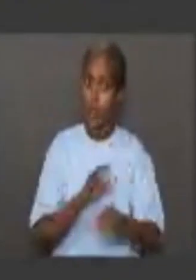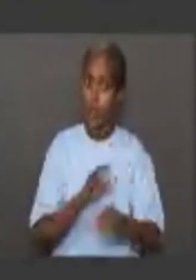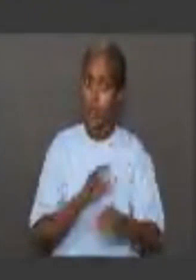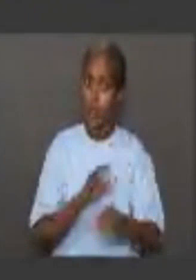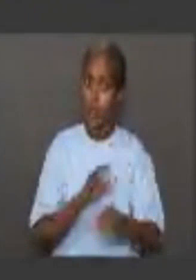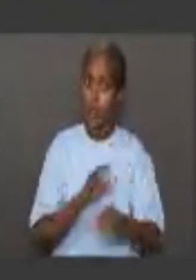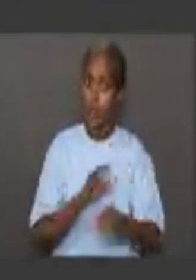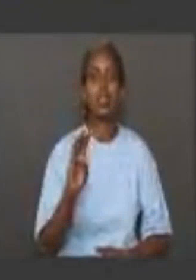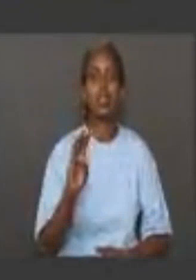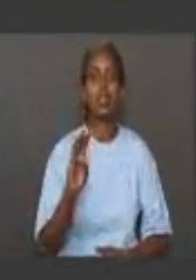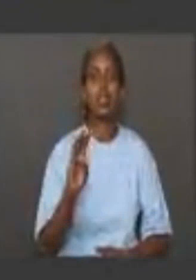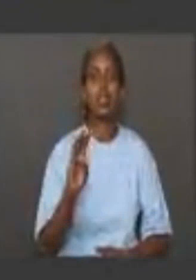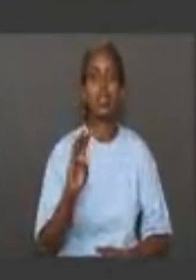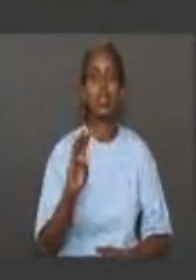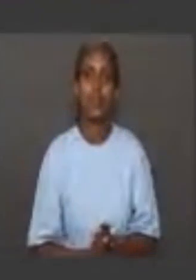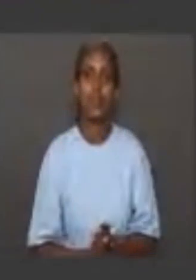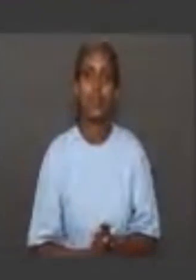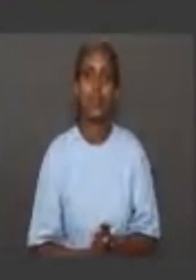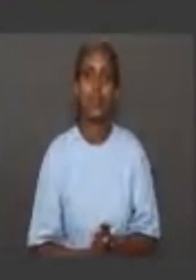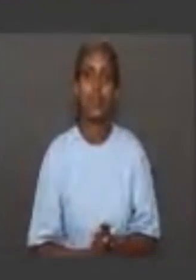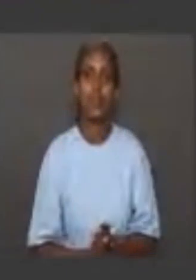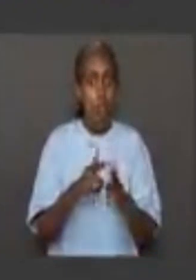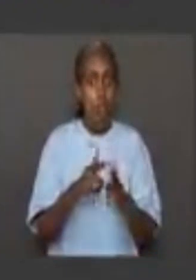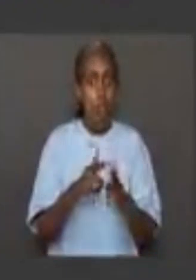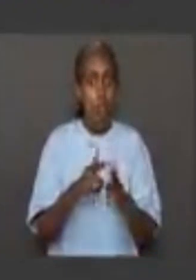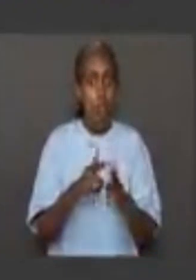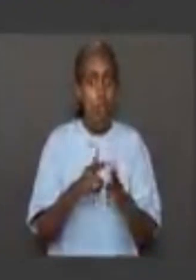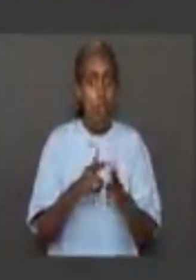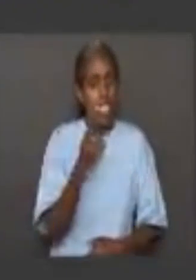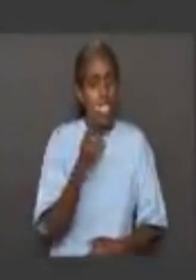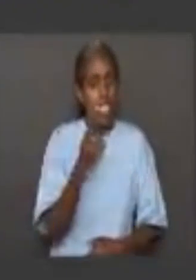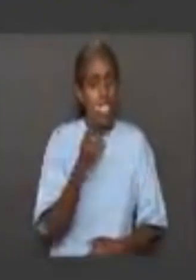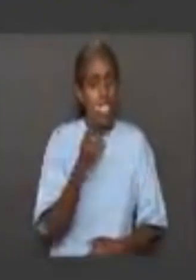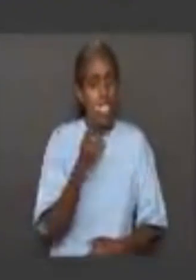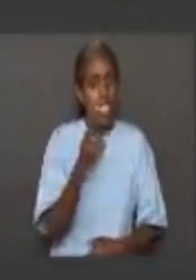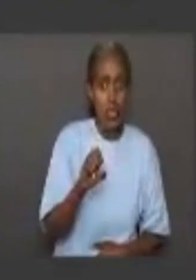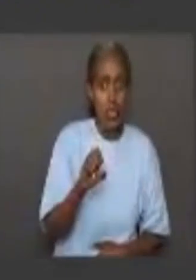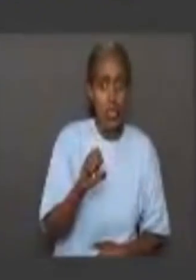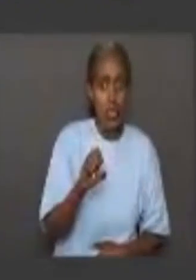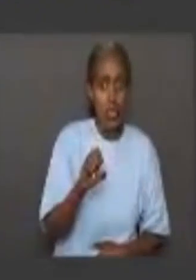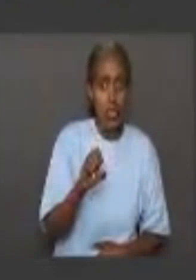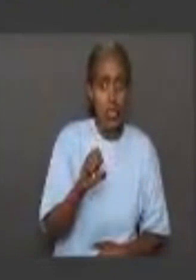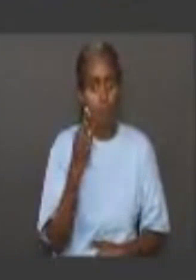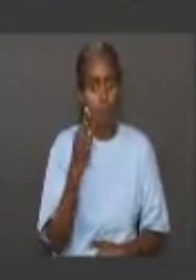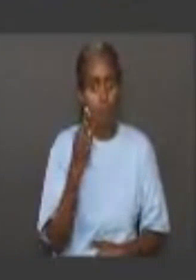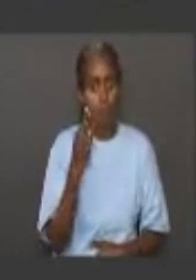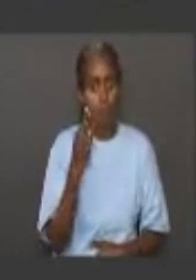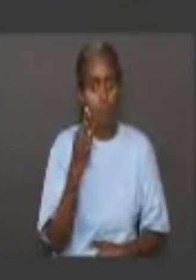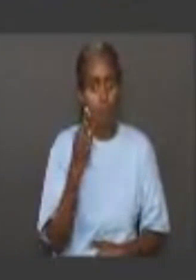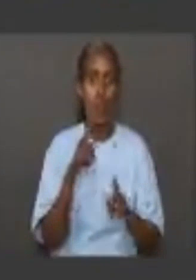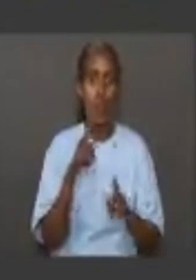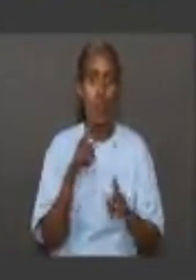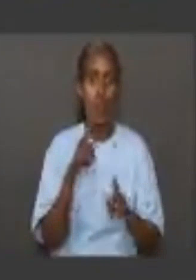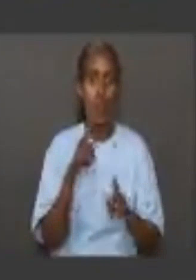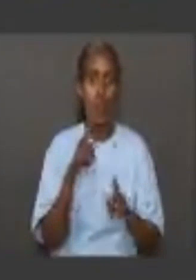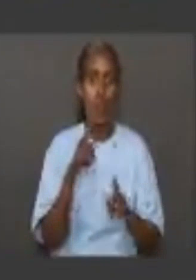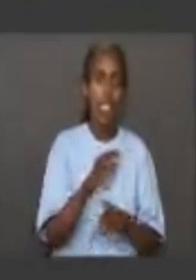6, and locate each 0 of f of x